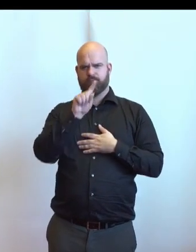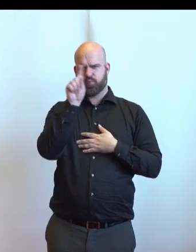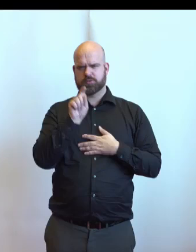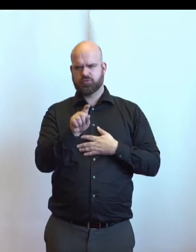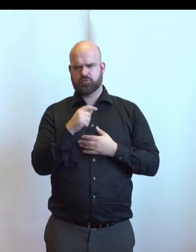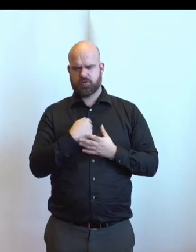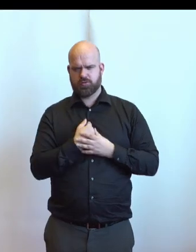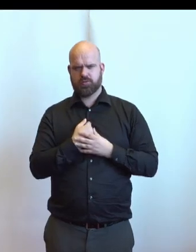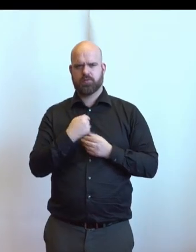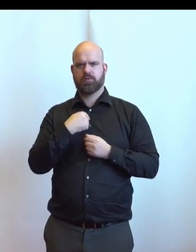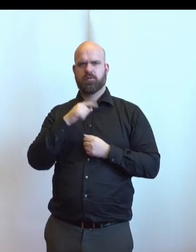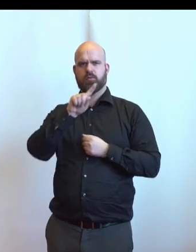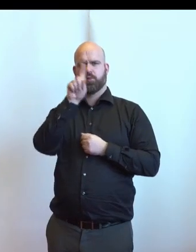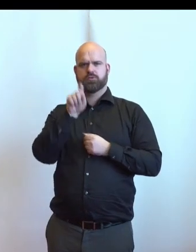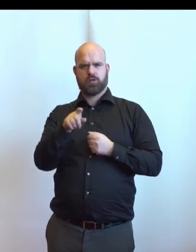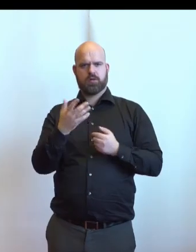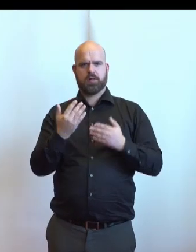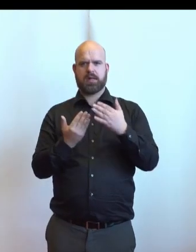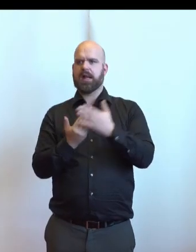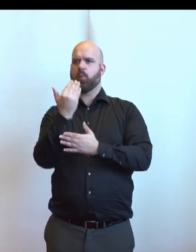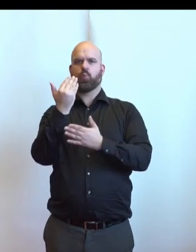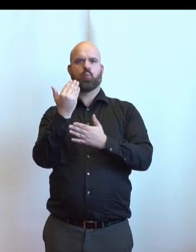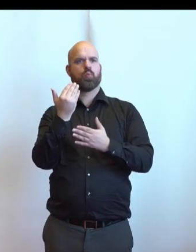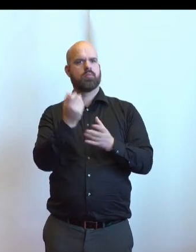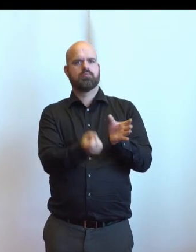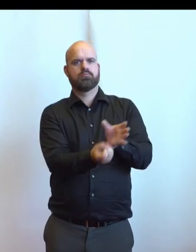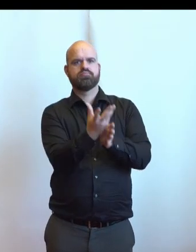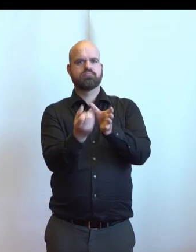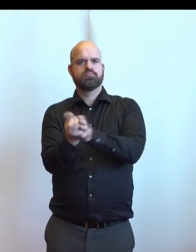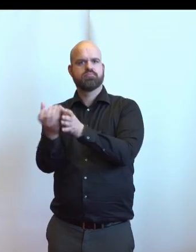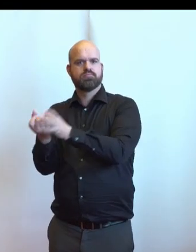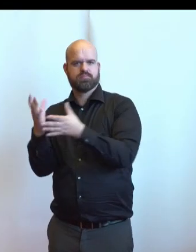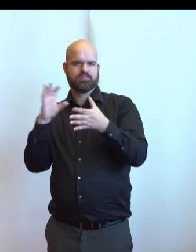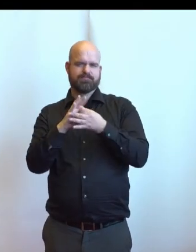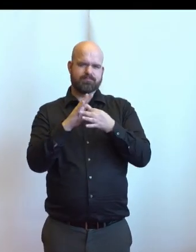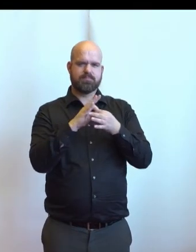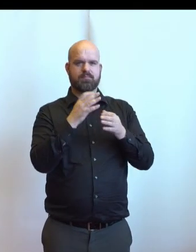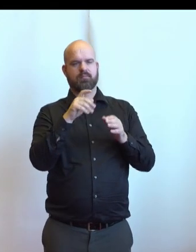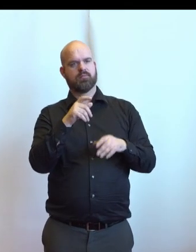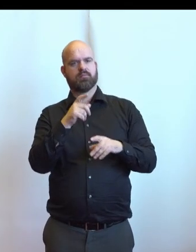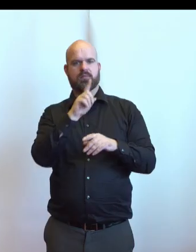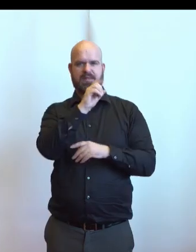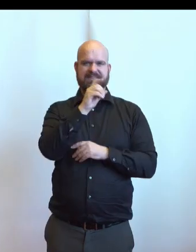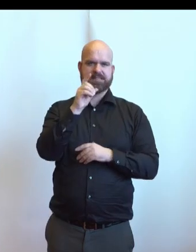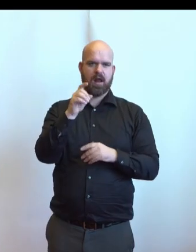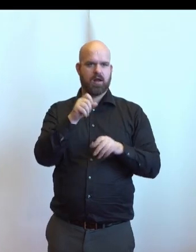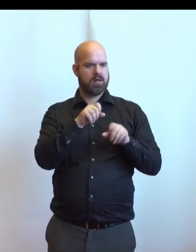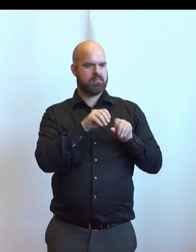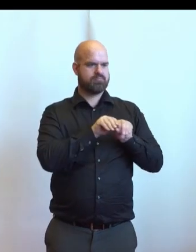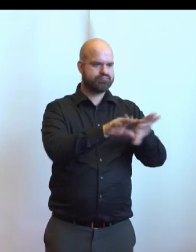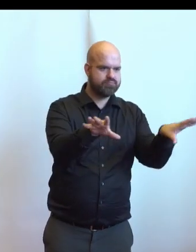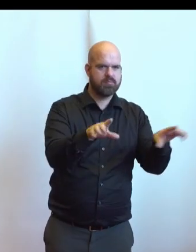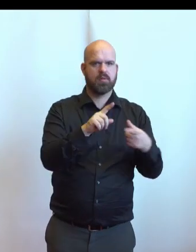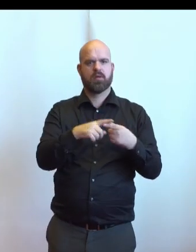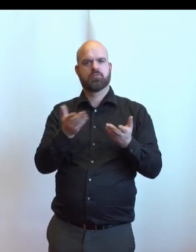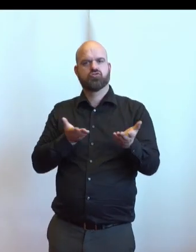for digitally accessible products or services, if the trend is more towards